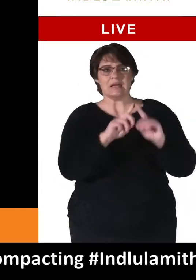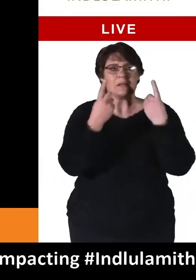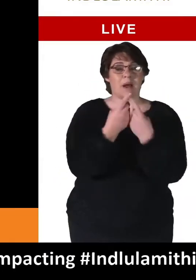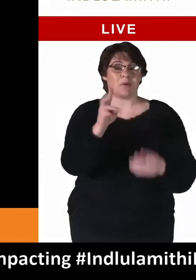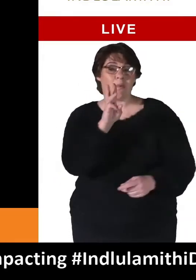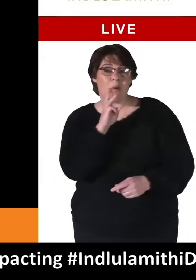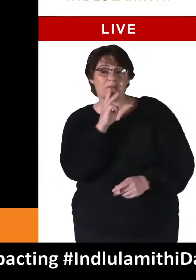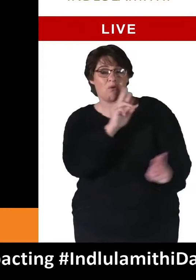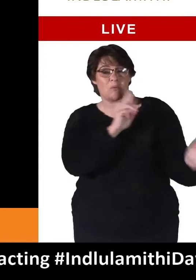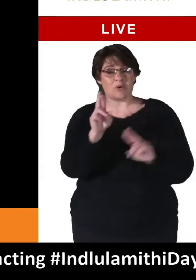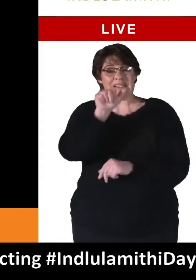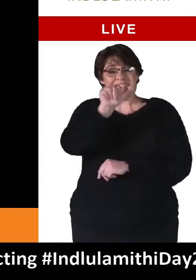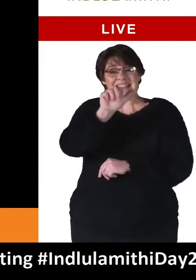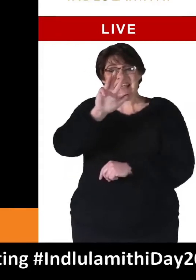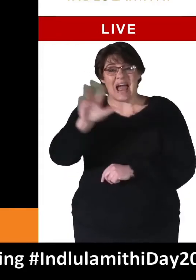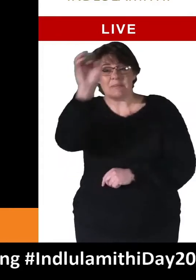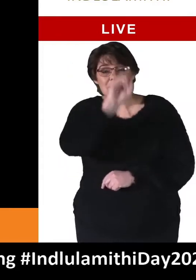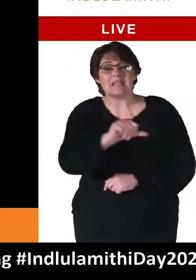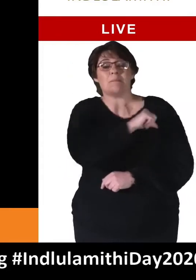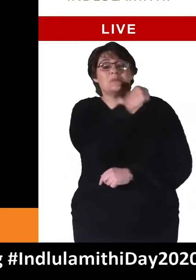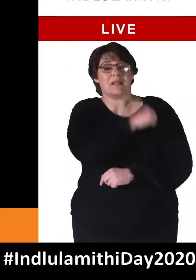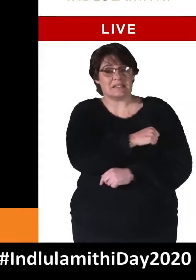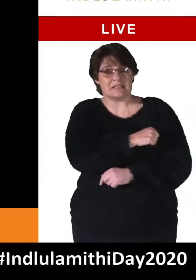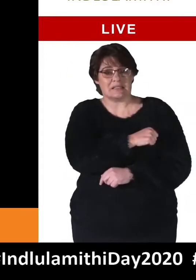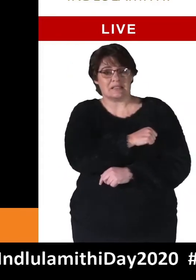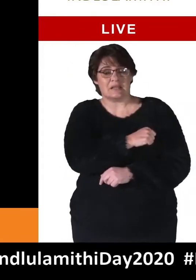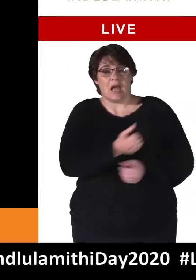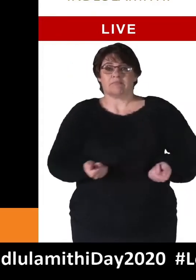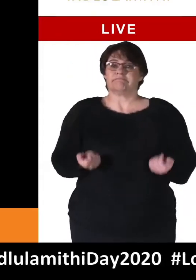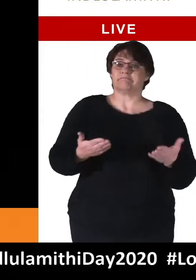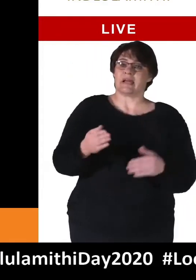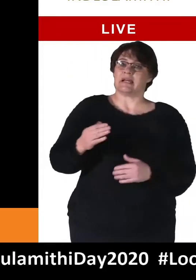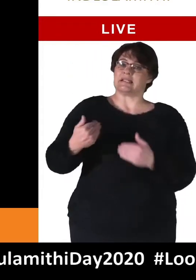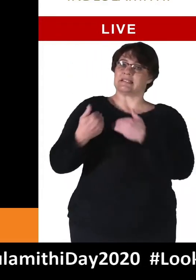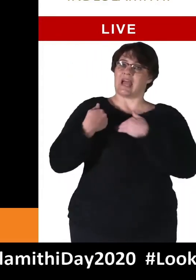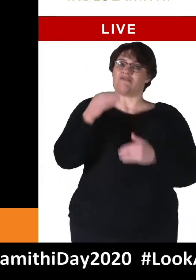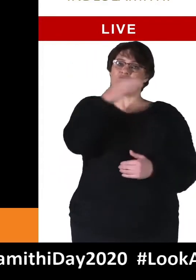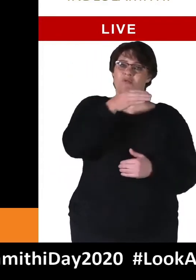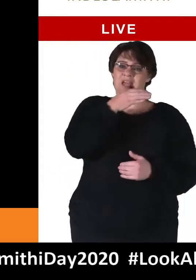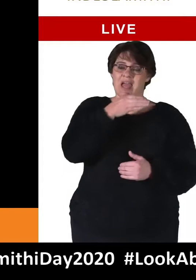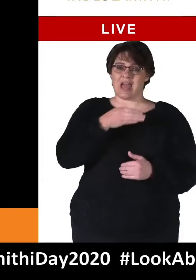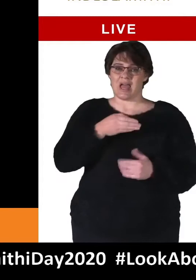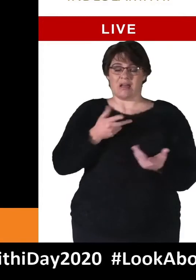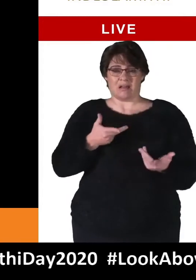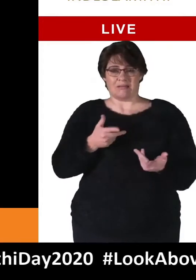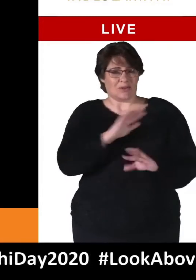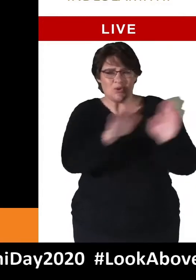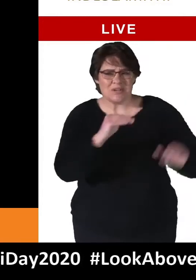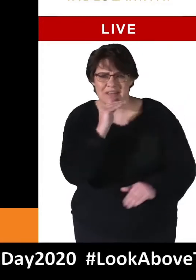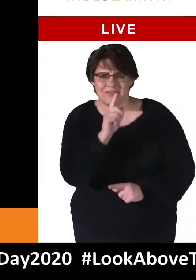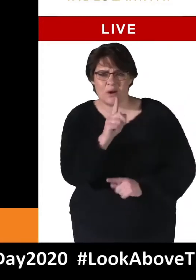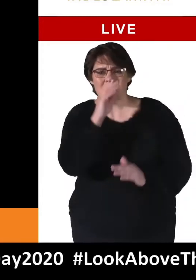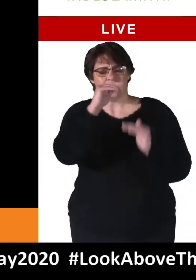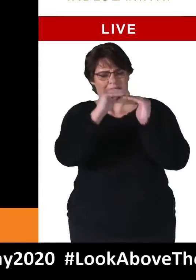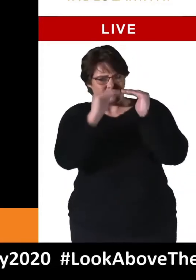Water reported 69% of municipalities providing reliable and safe drinking water. That's just not enough, so we had to take that down